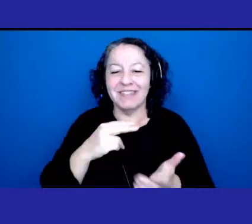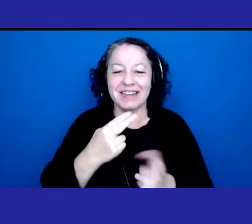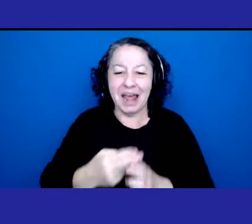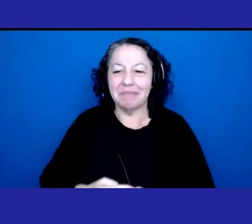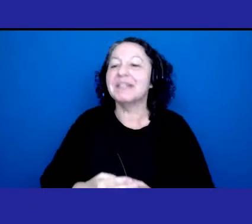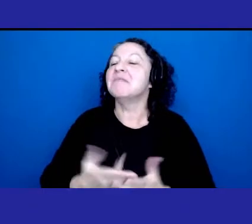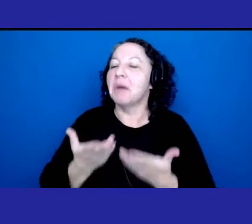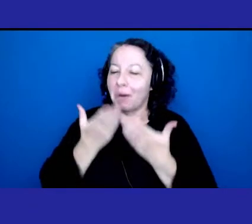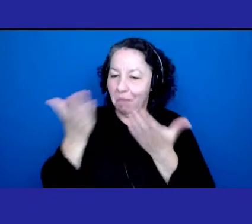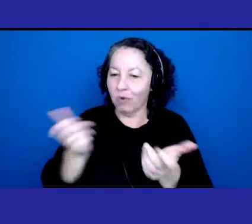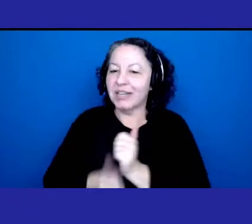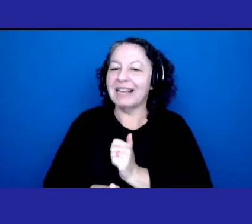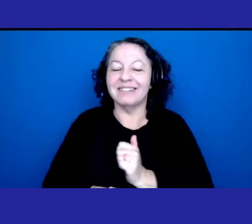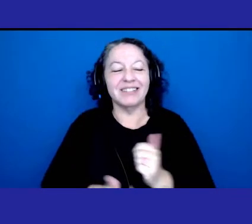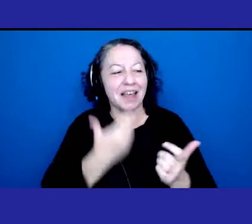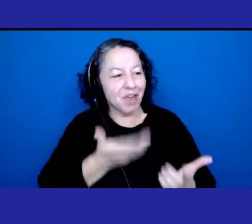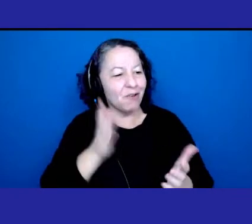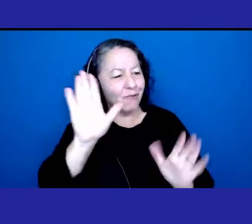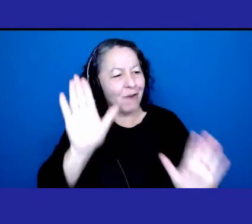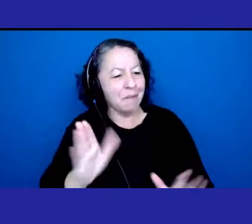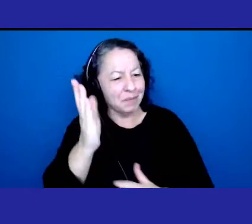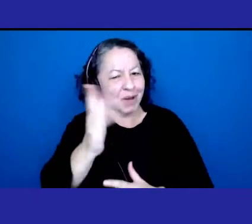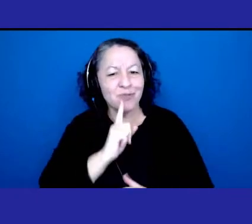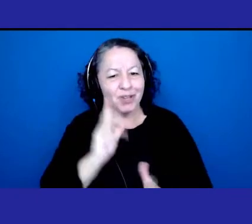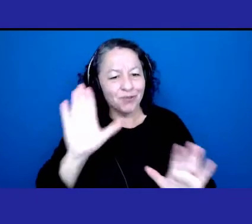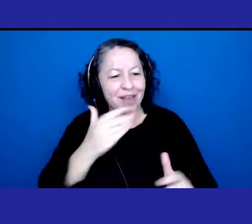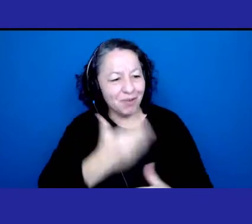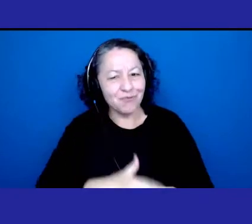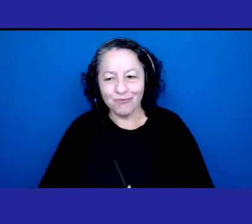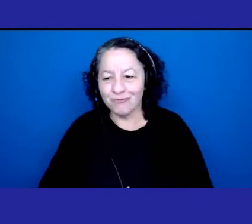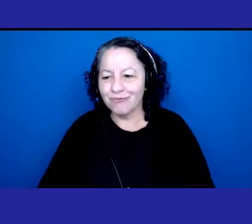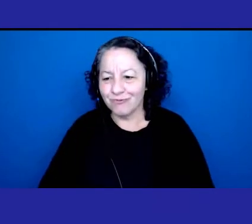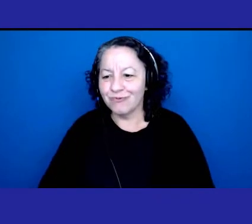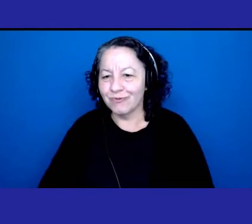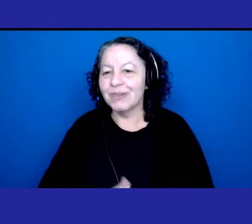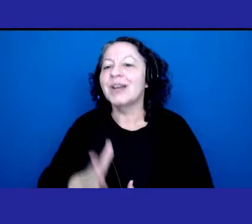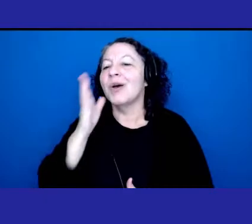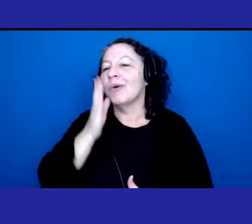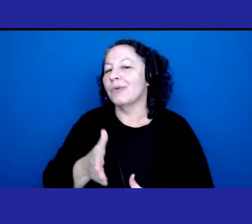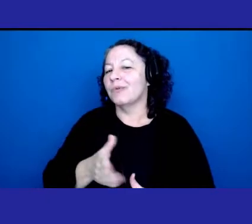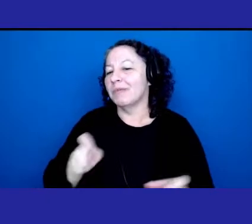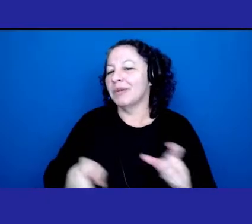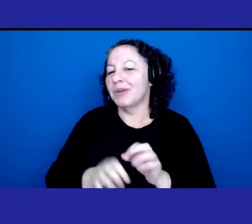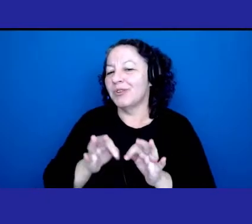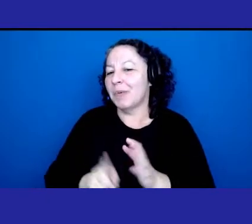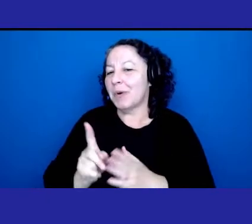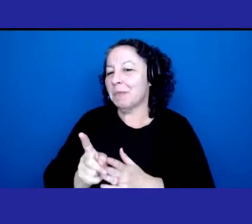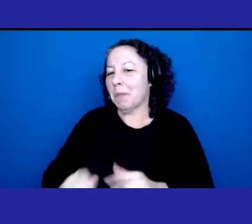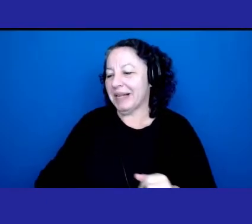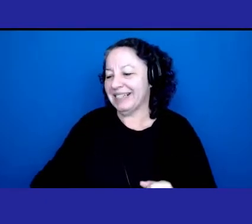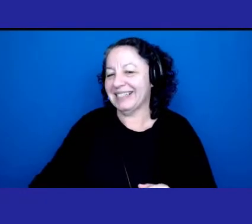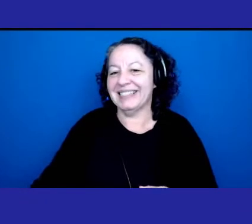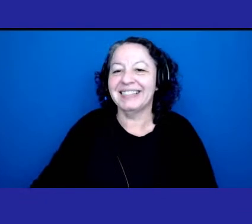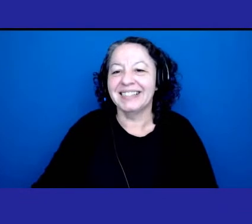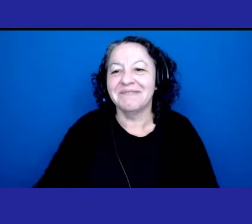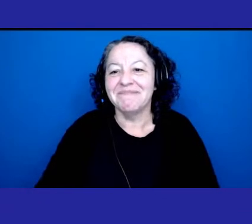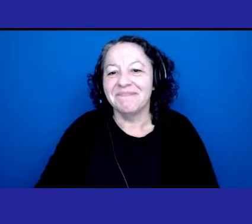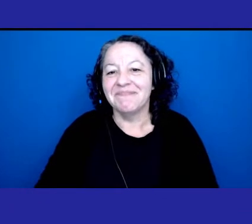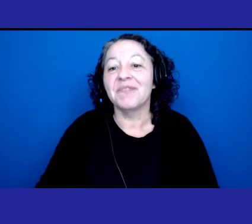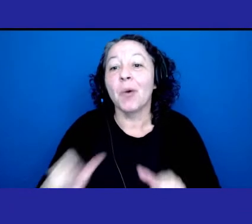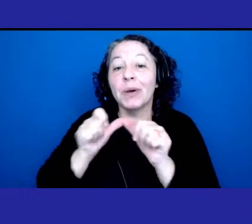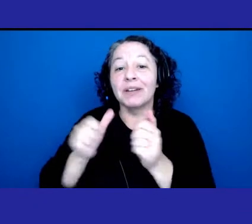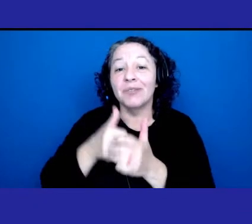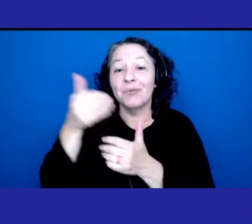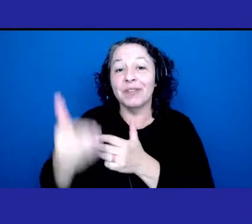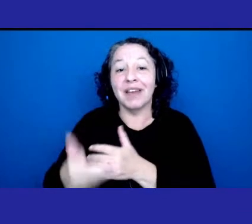you for the fabulous presentation. It was really great. Thank you. Thank you. Thank you. All right, let us move on then to our next